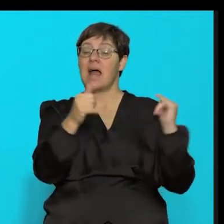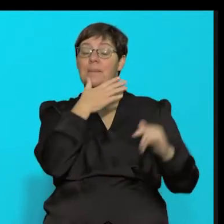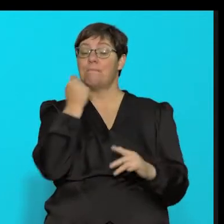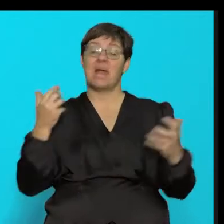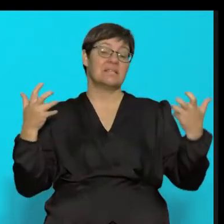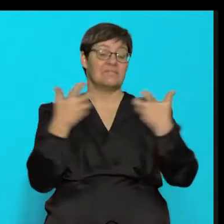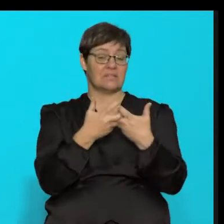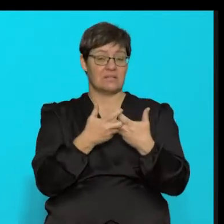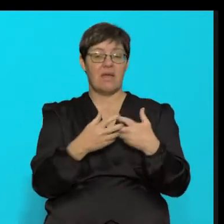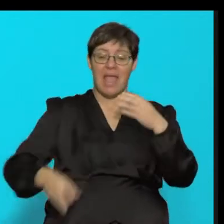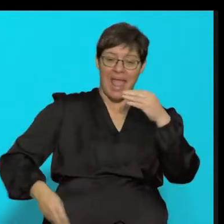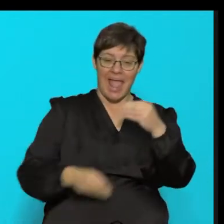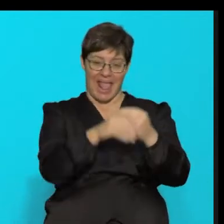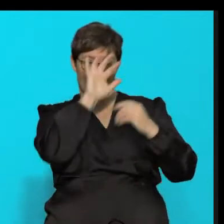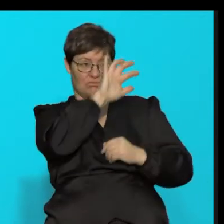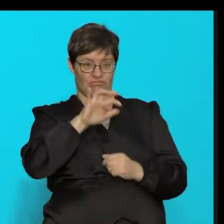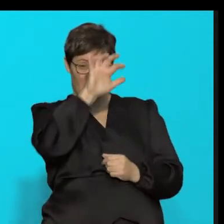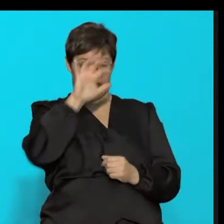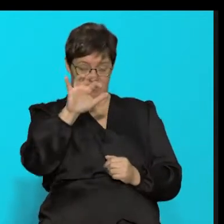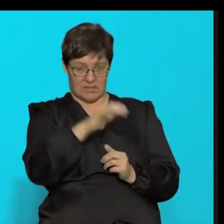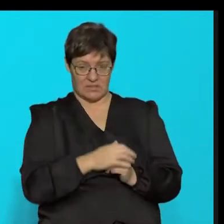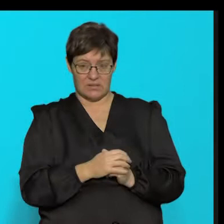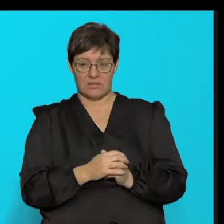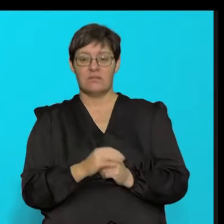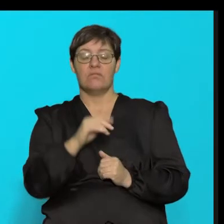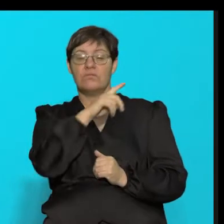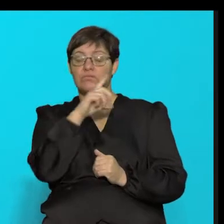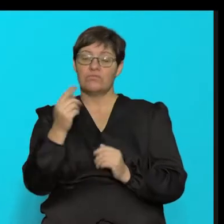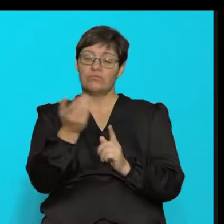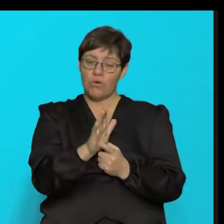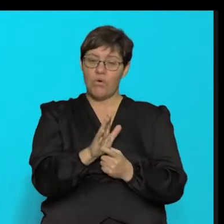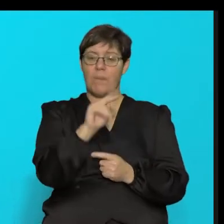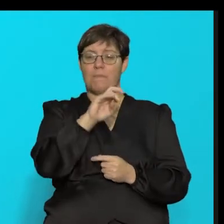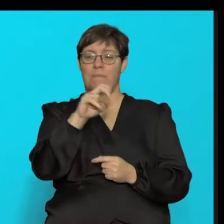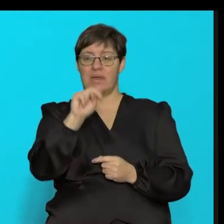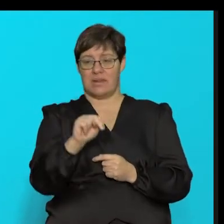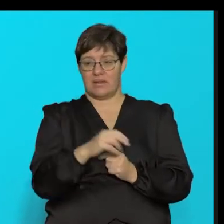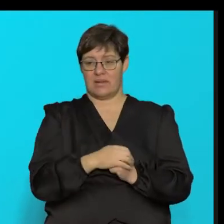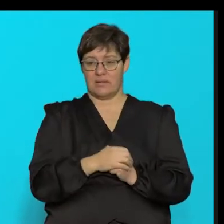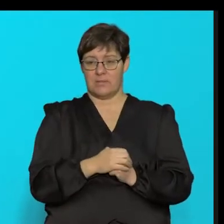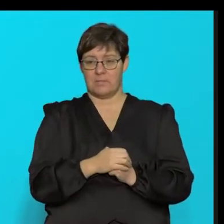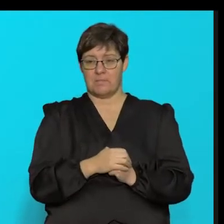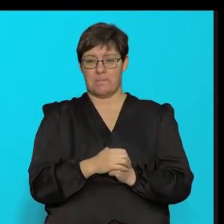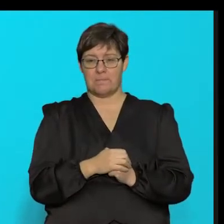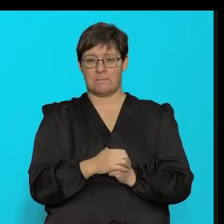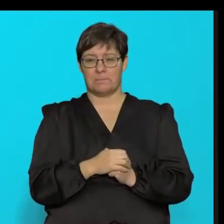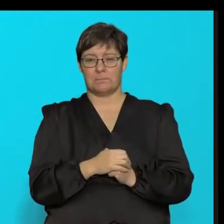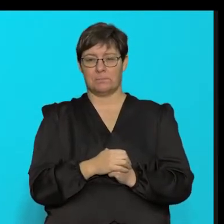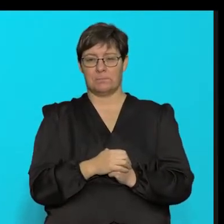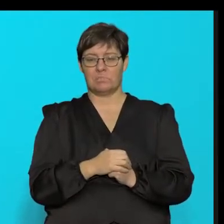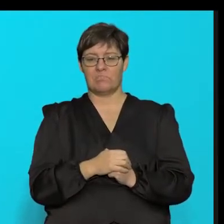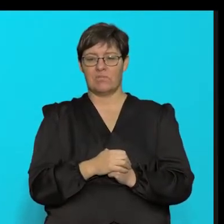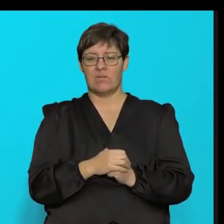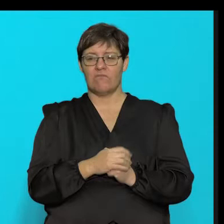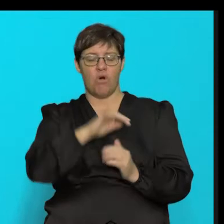we say the line of best fit can be added to the scatter graph, okay? Showing the mean, January temperature, and altitude. So